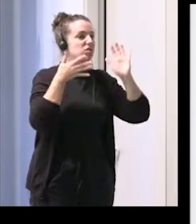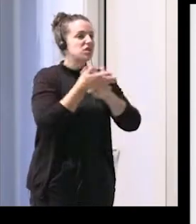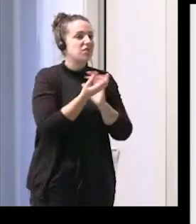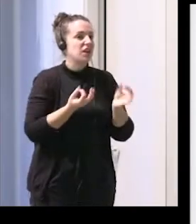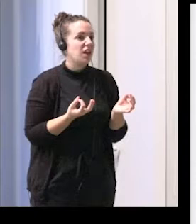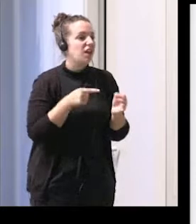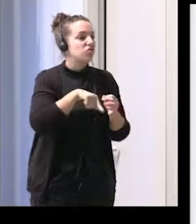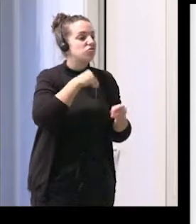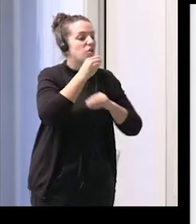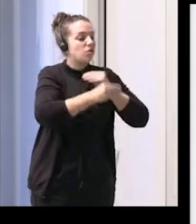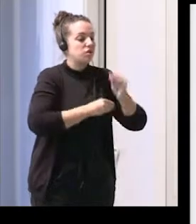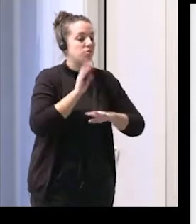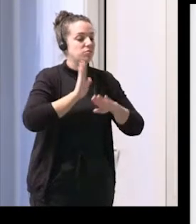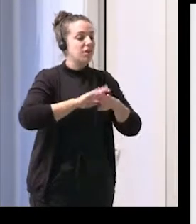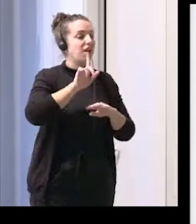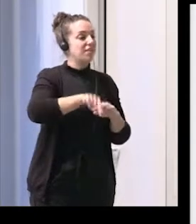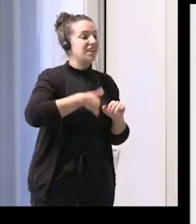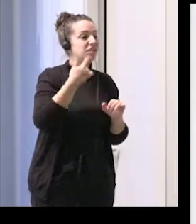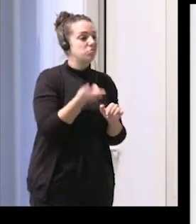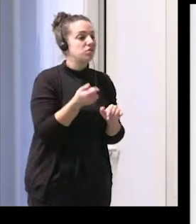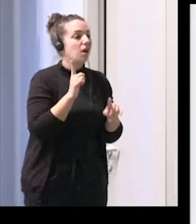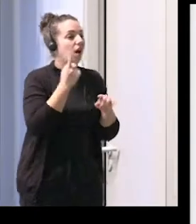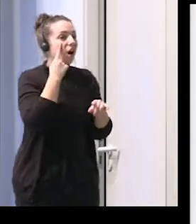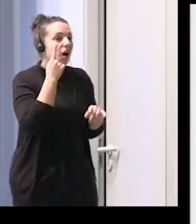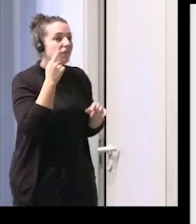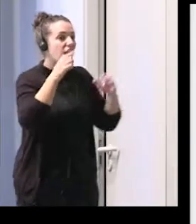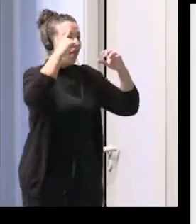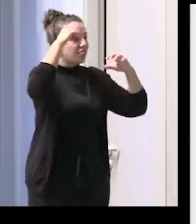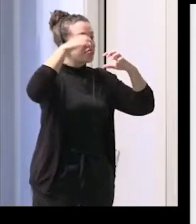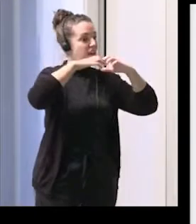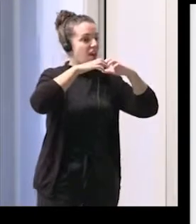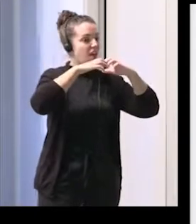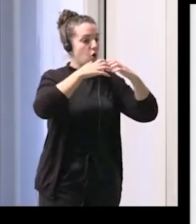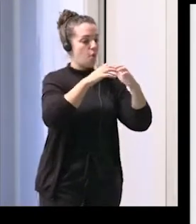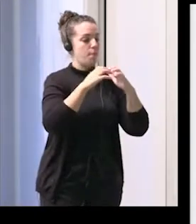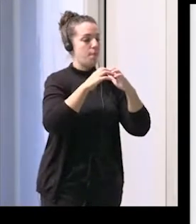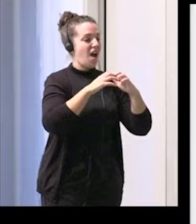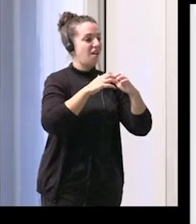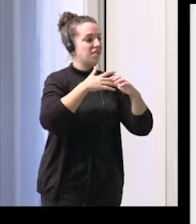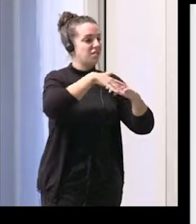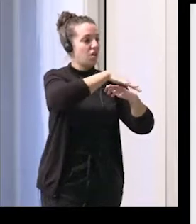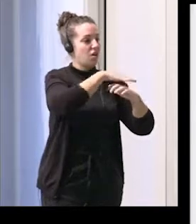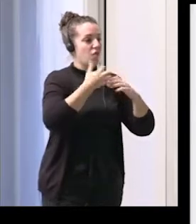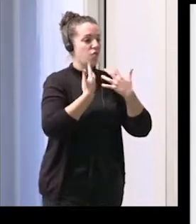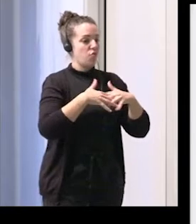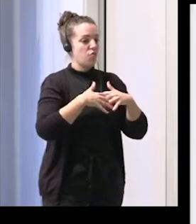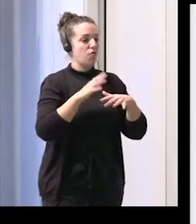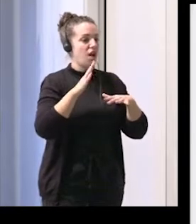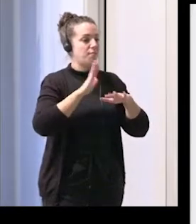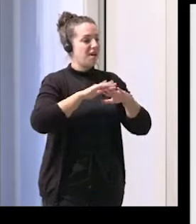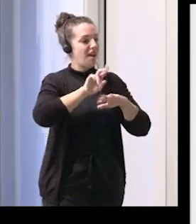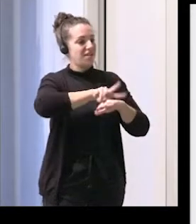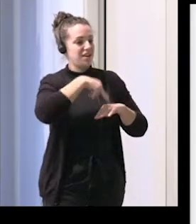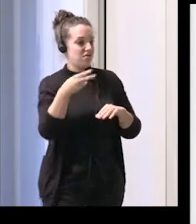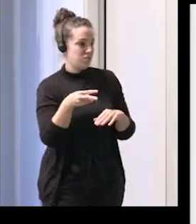to determine what parts of the brain are contributing to that surface response. So we divide the brain